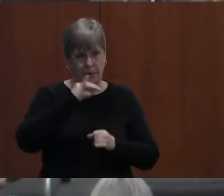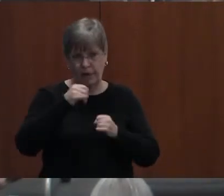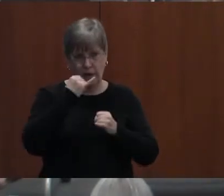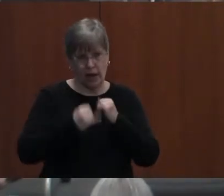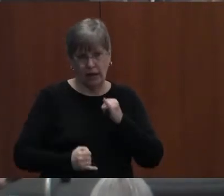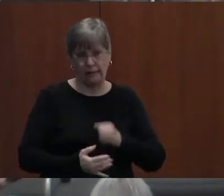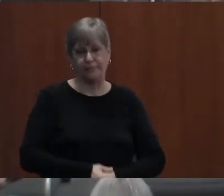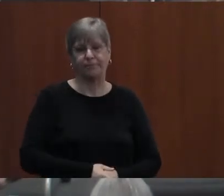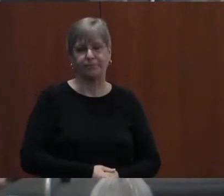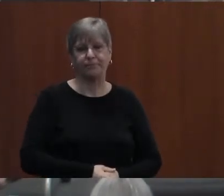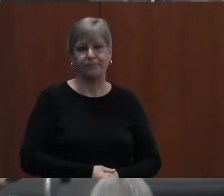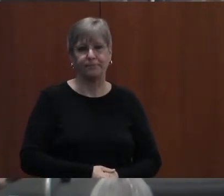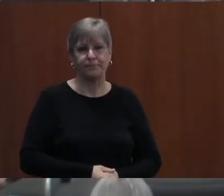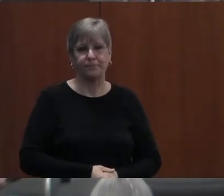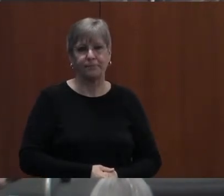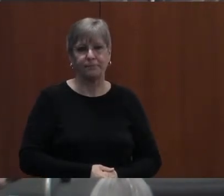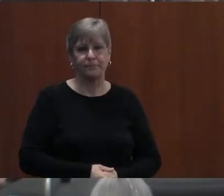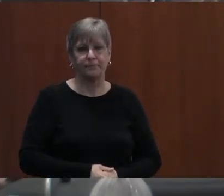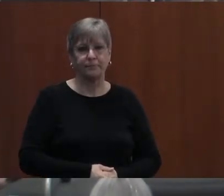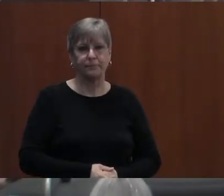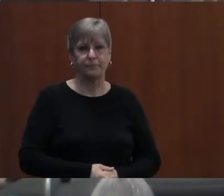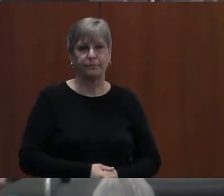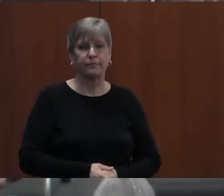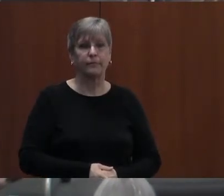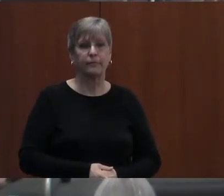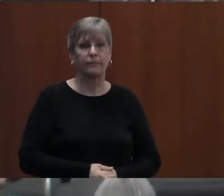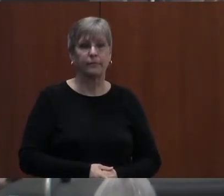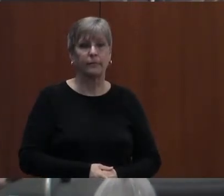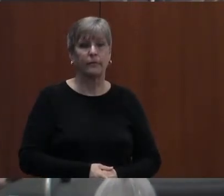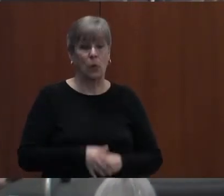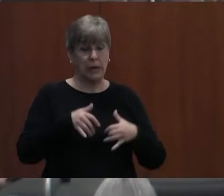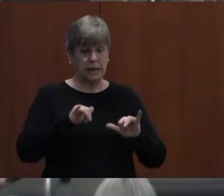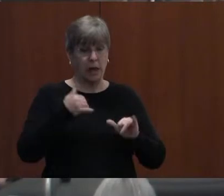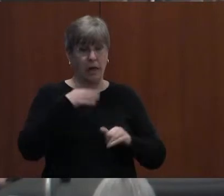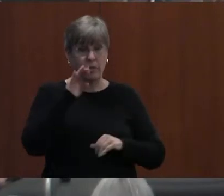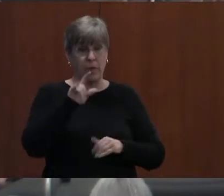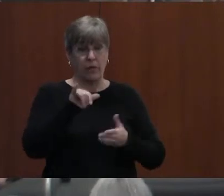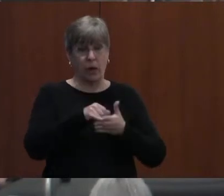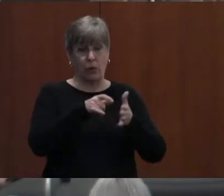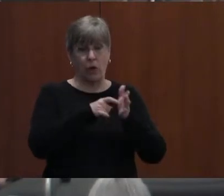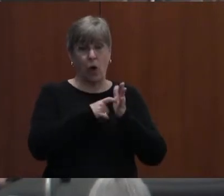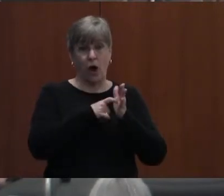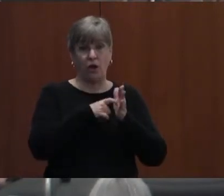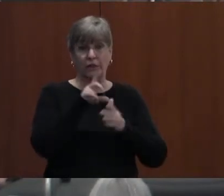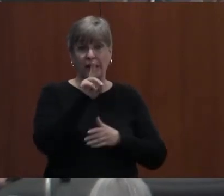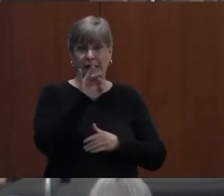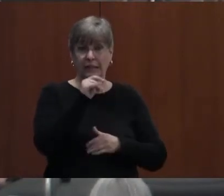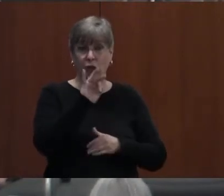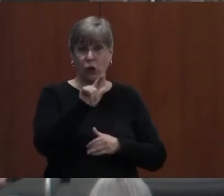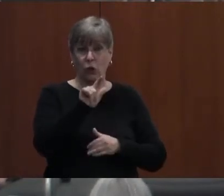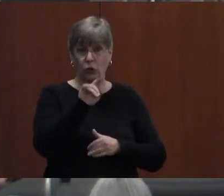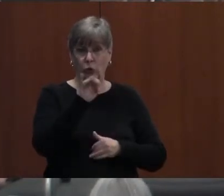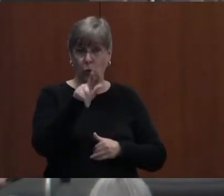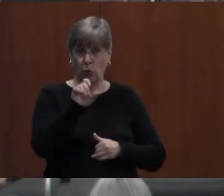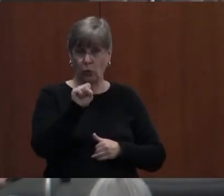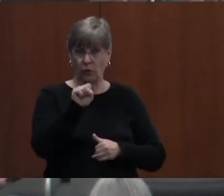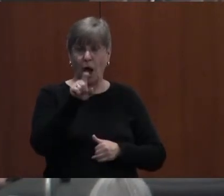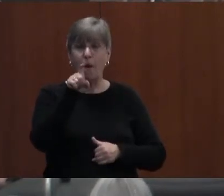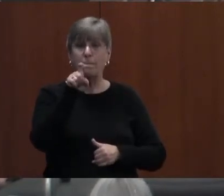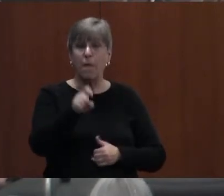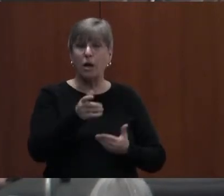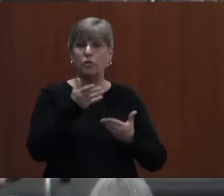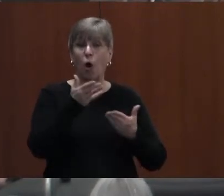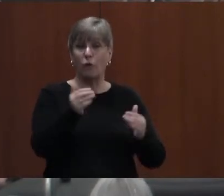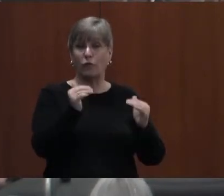finalized. And there is still this bill which requires that digital tools must